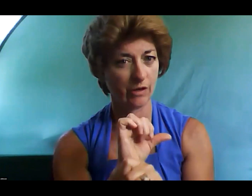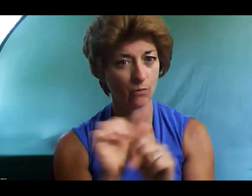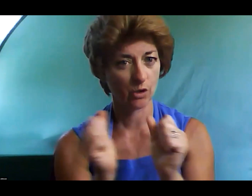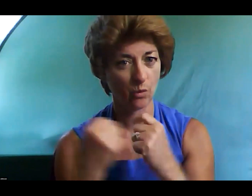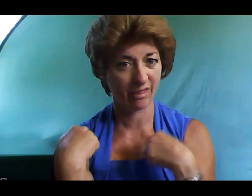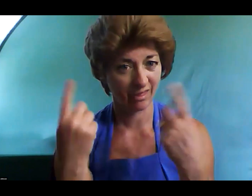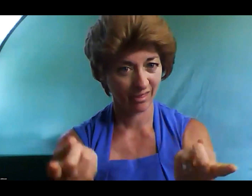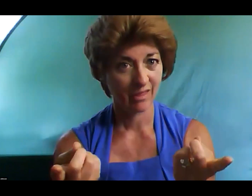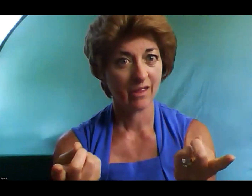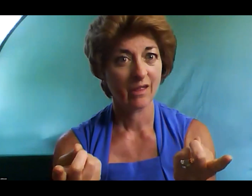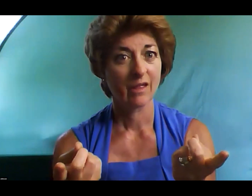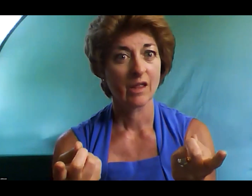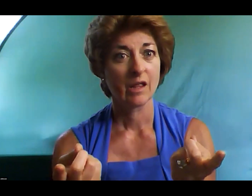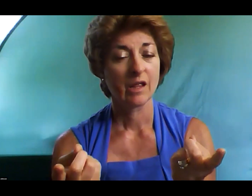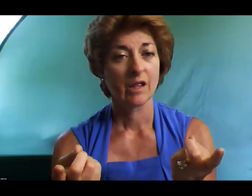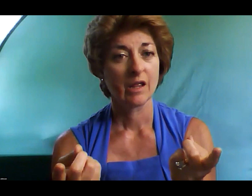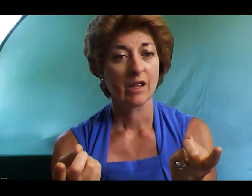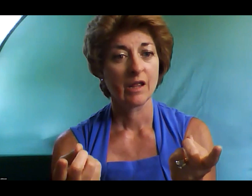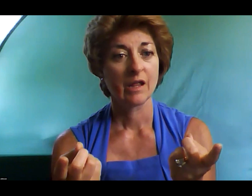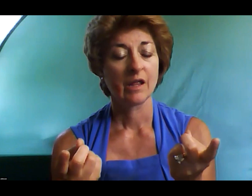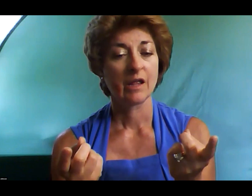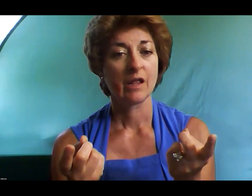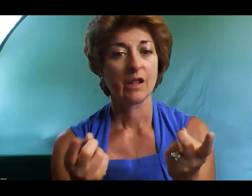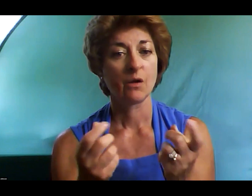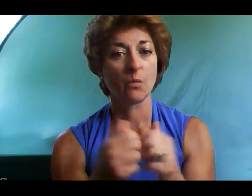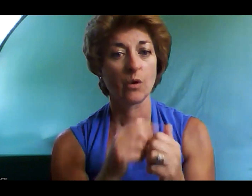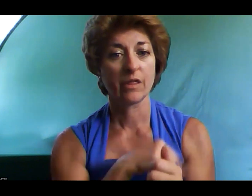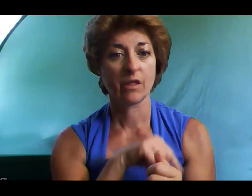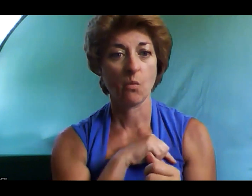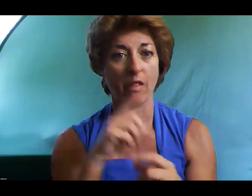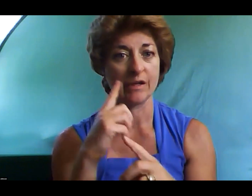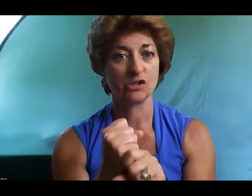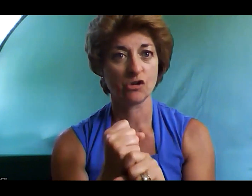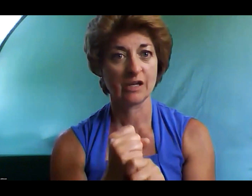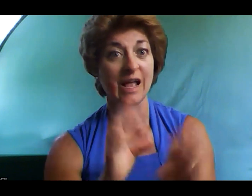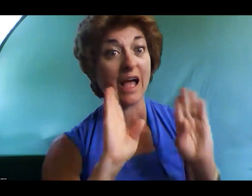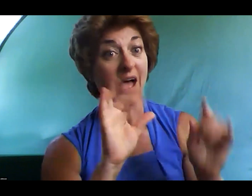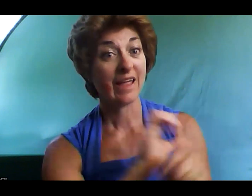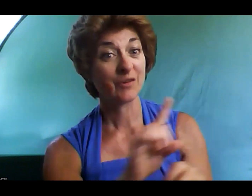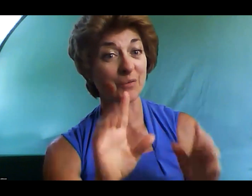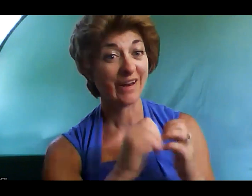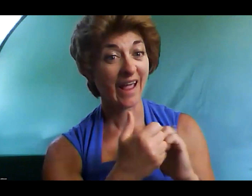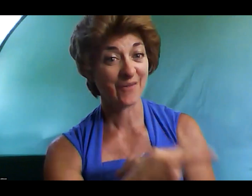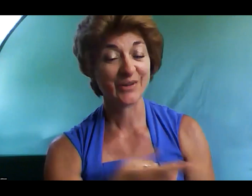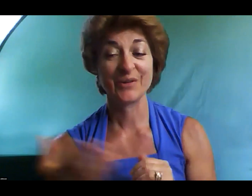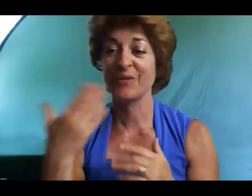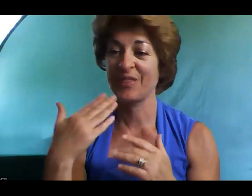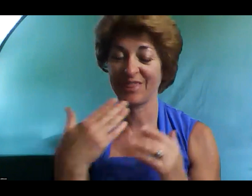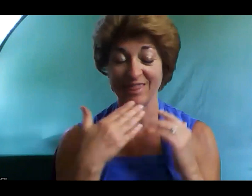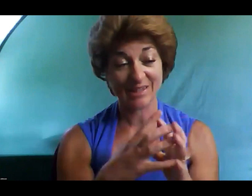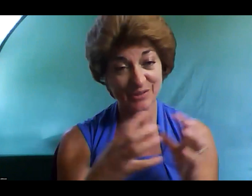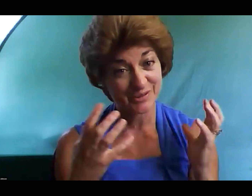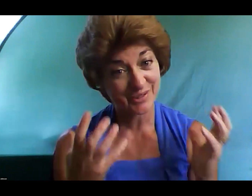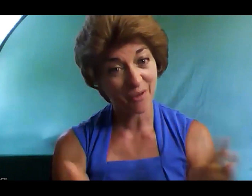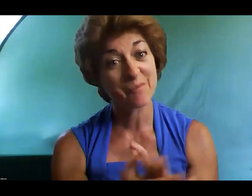that would be Sam Crane of the Quality Trust. Hi, everyone. How are you? Thank you so much.